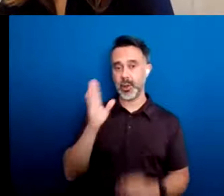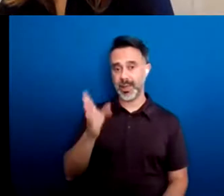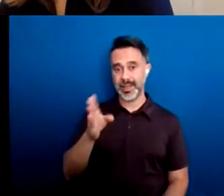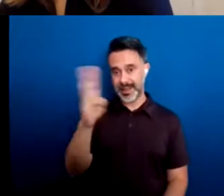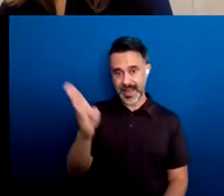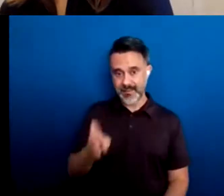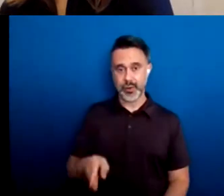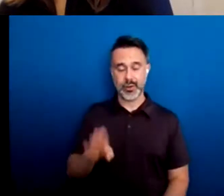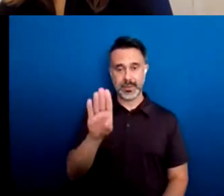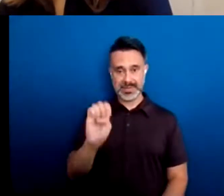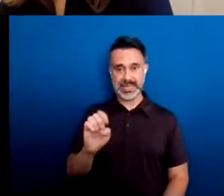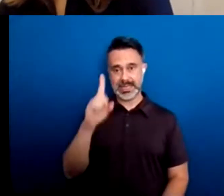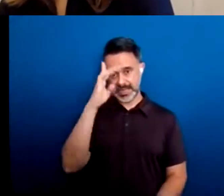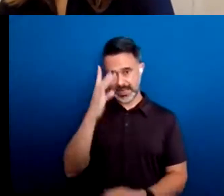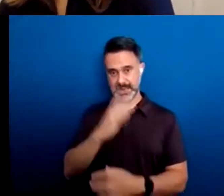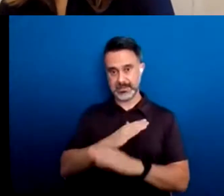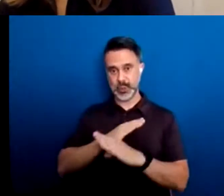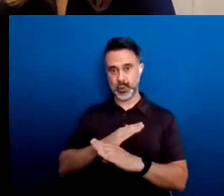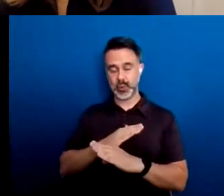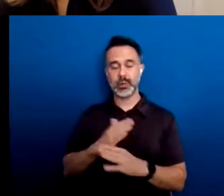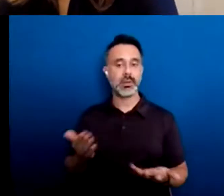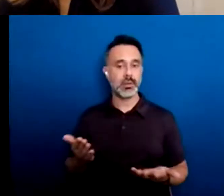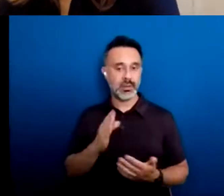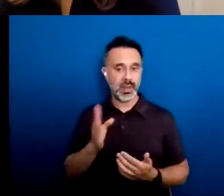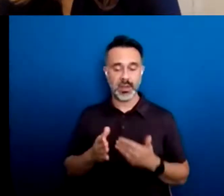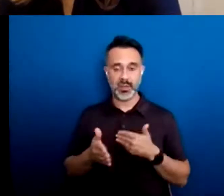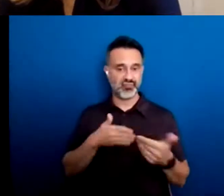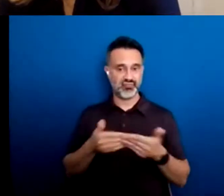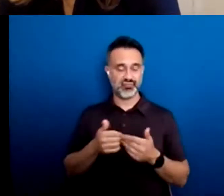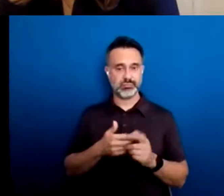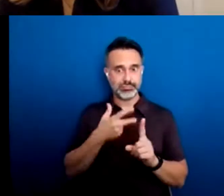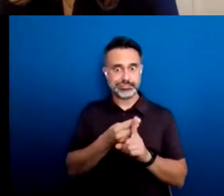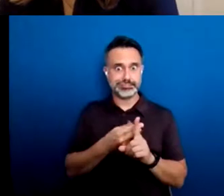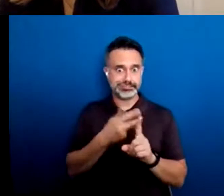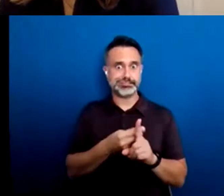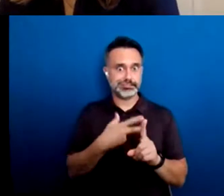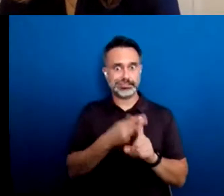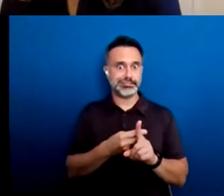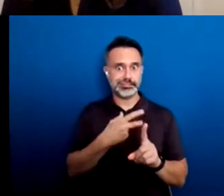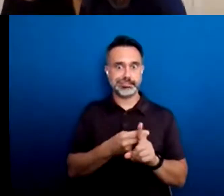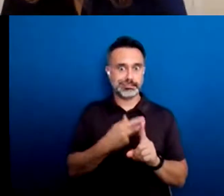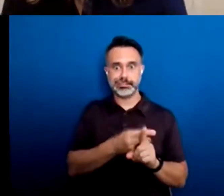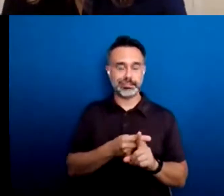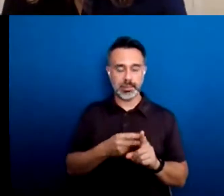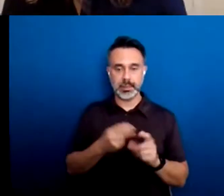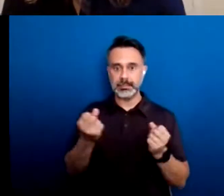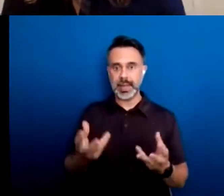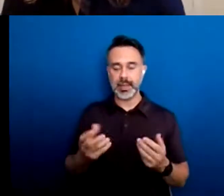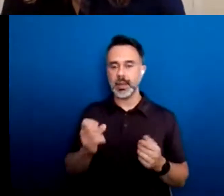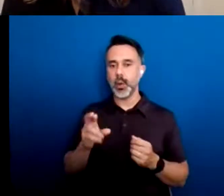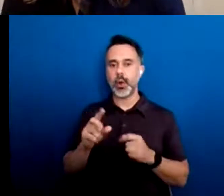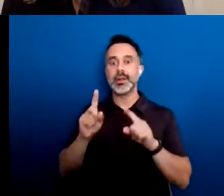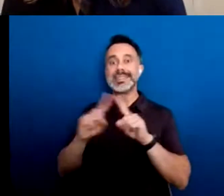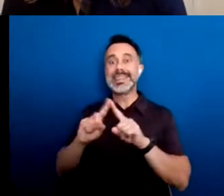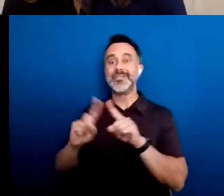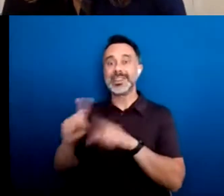no matter what we do, no matter how many doses of vaccine they get or how many types of